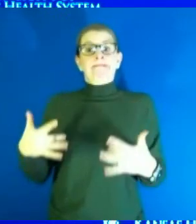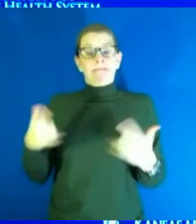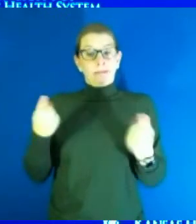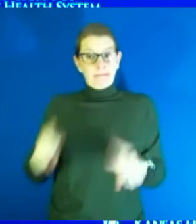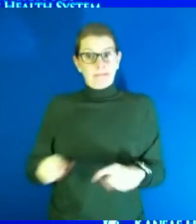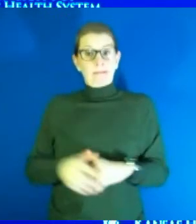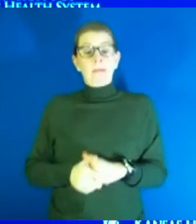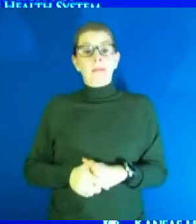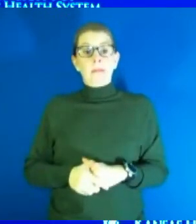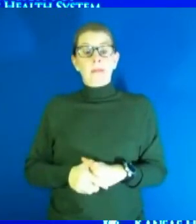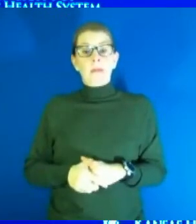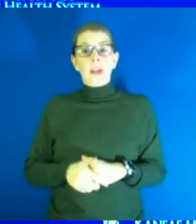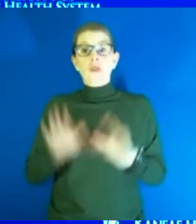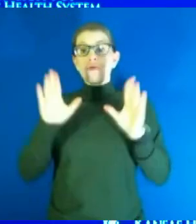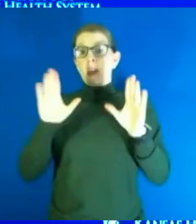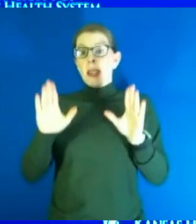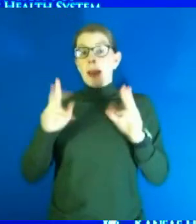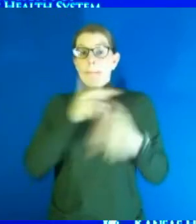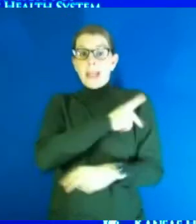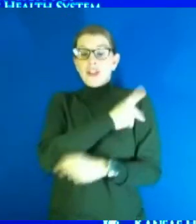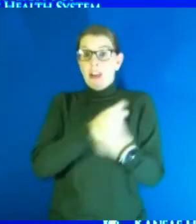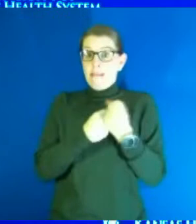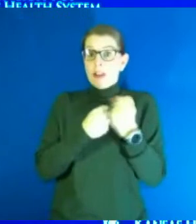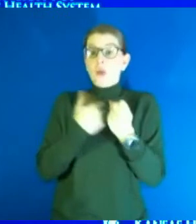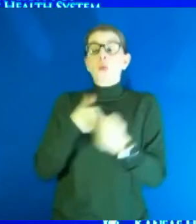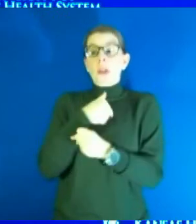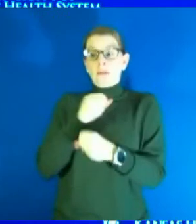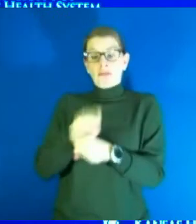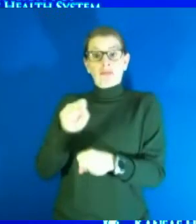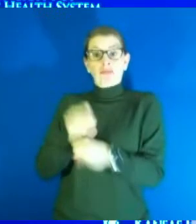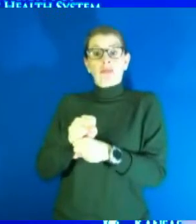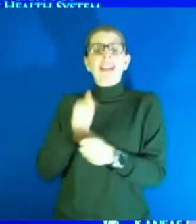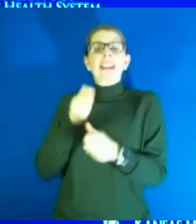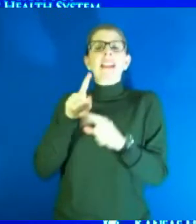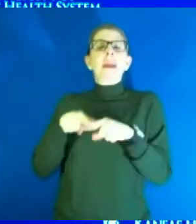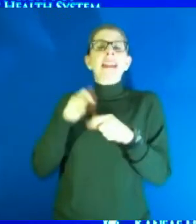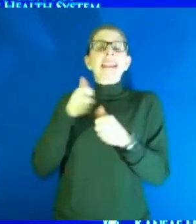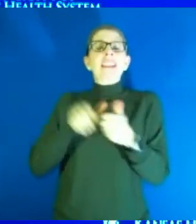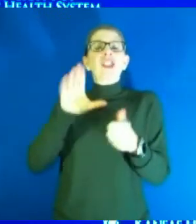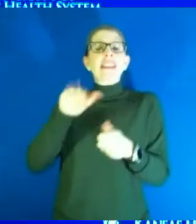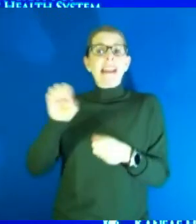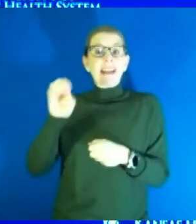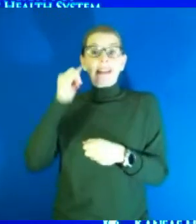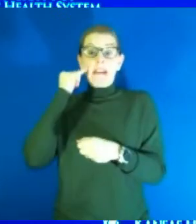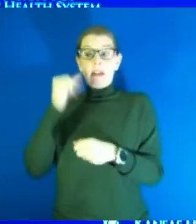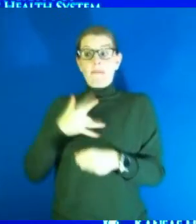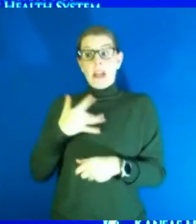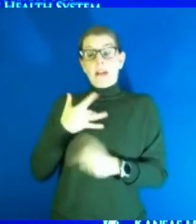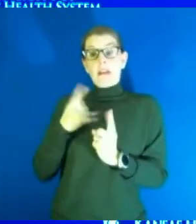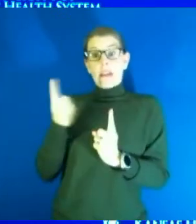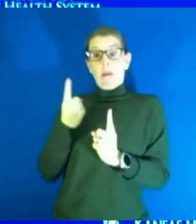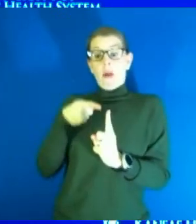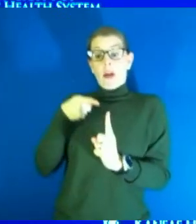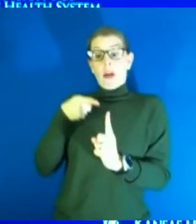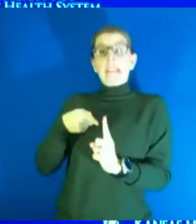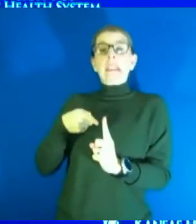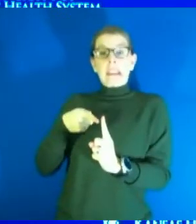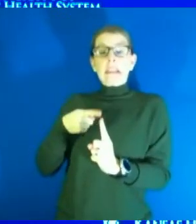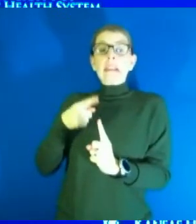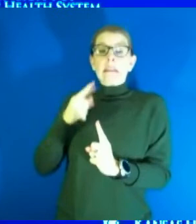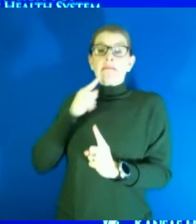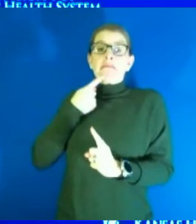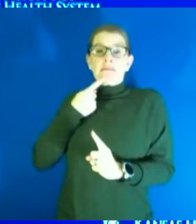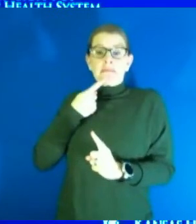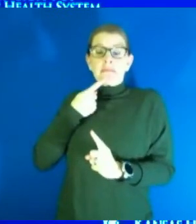patient advocates here, and we do actually work on a case-by-case basis if we think there is somebody that is specifically critically ill